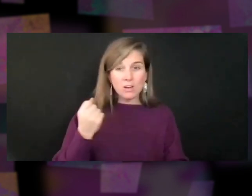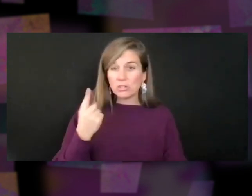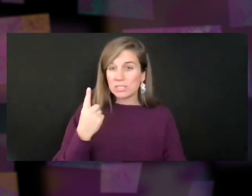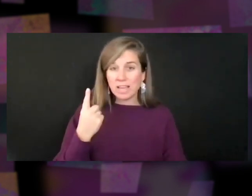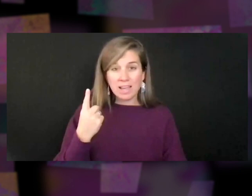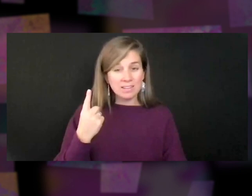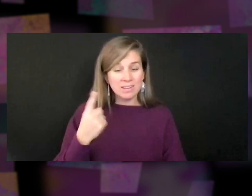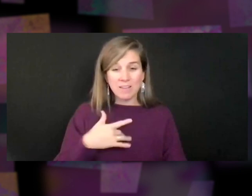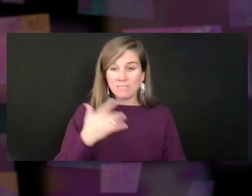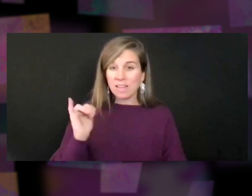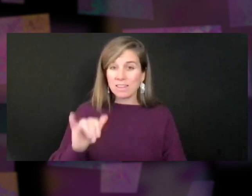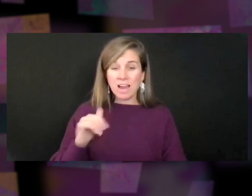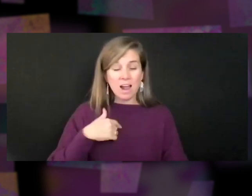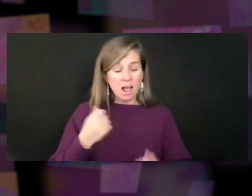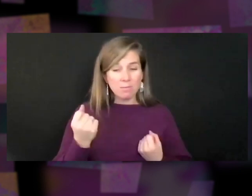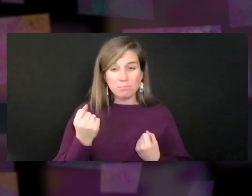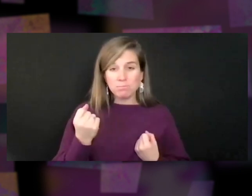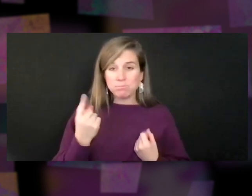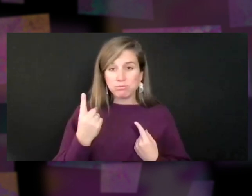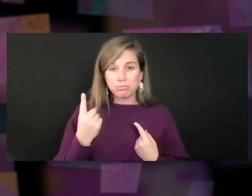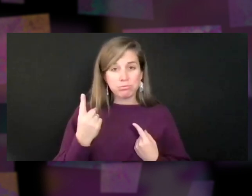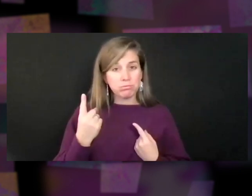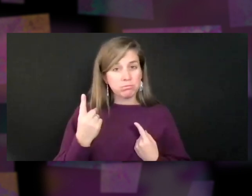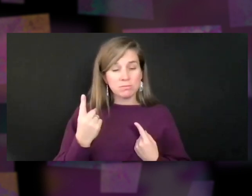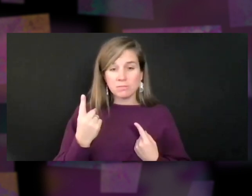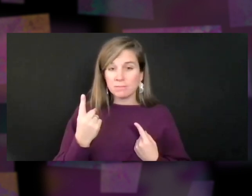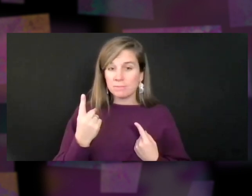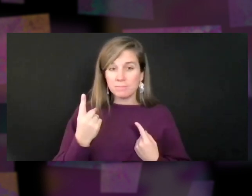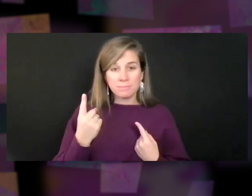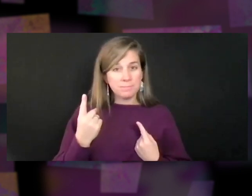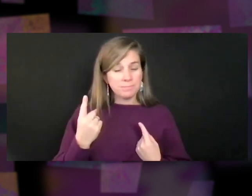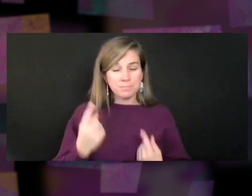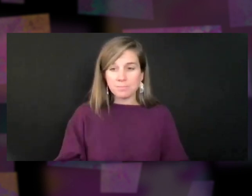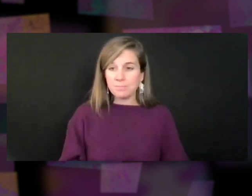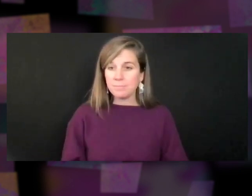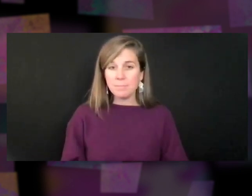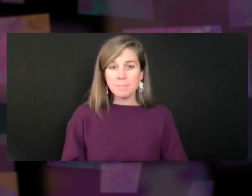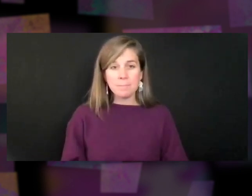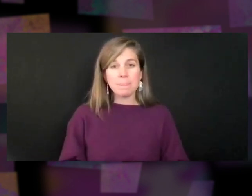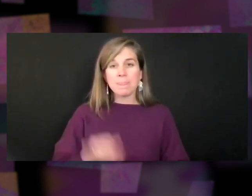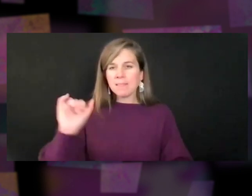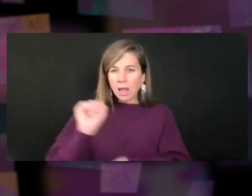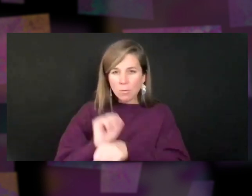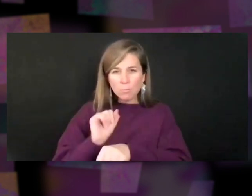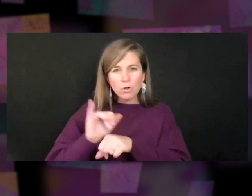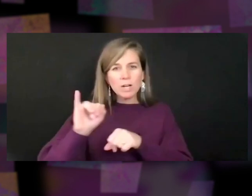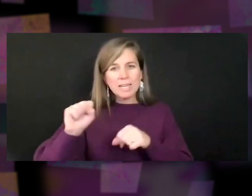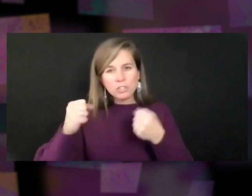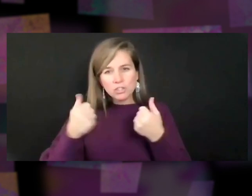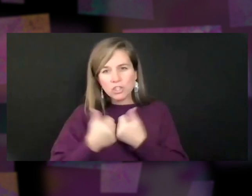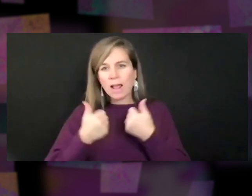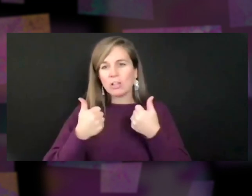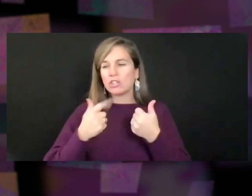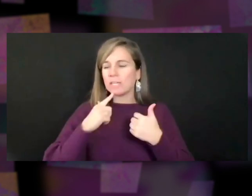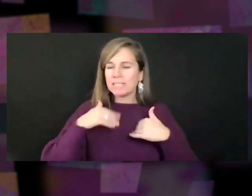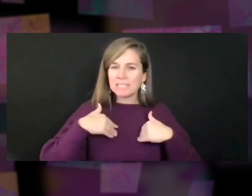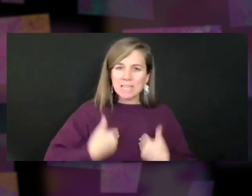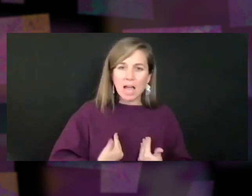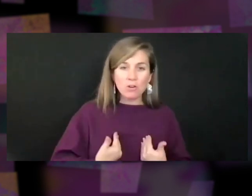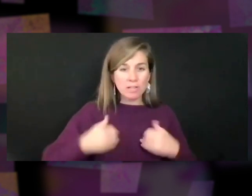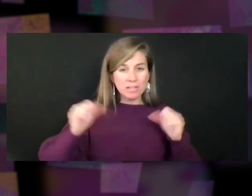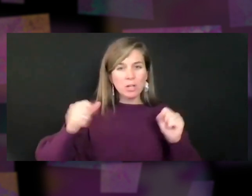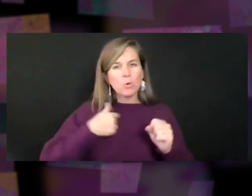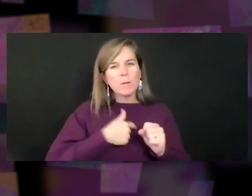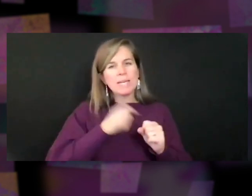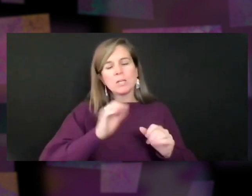I feel that. I empathize with you, The work can be challenging. It's tiring. We might need rest